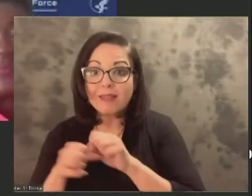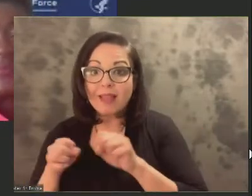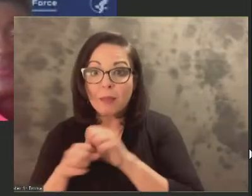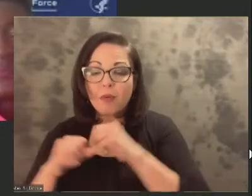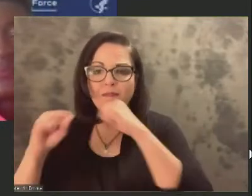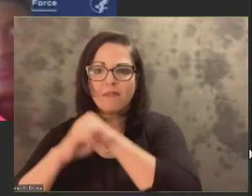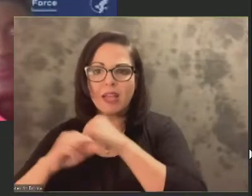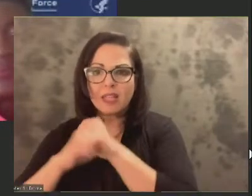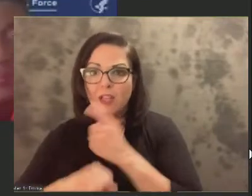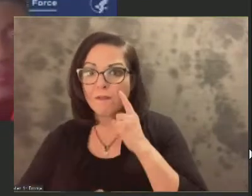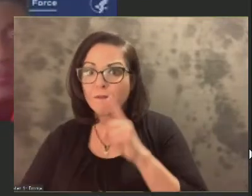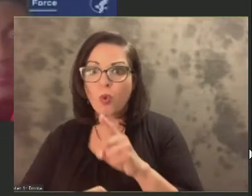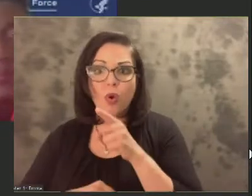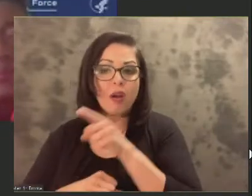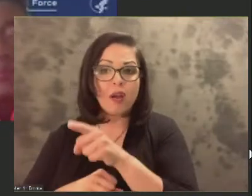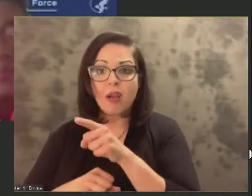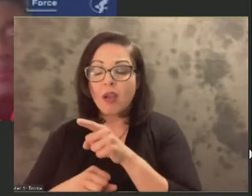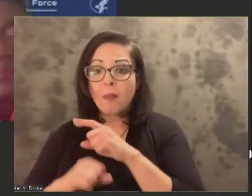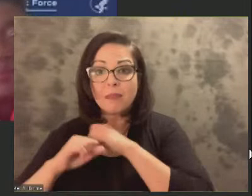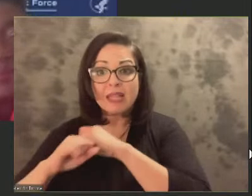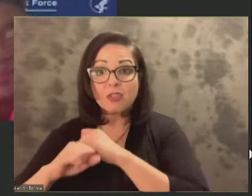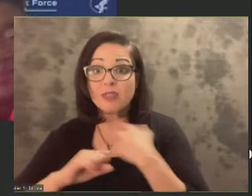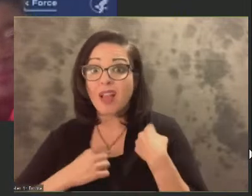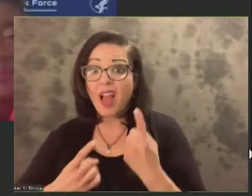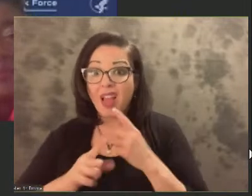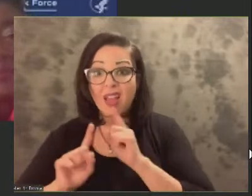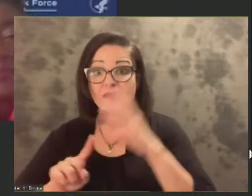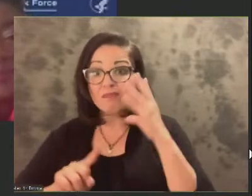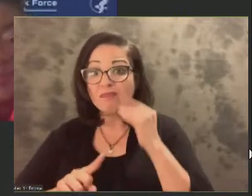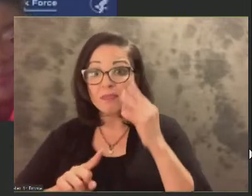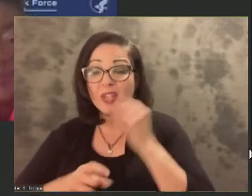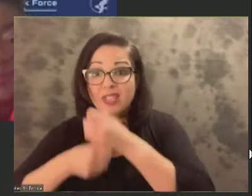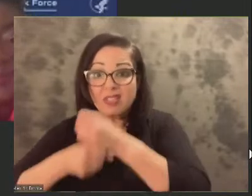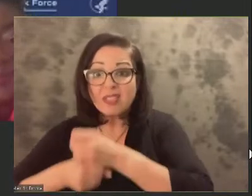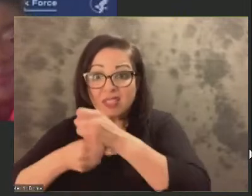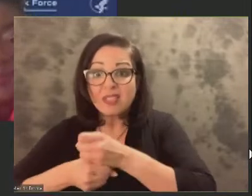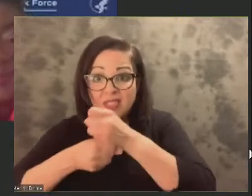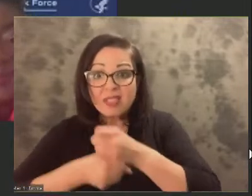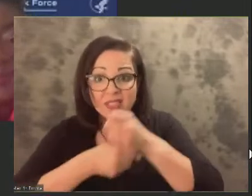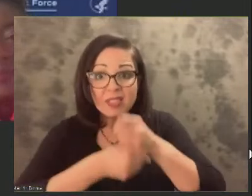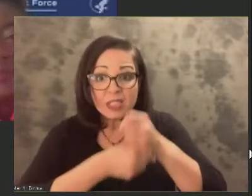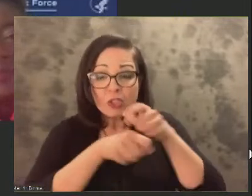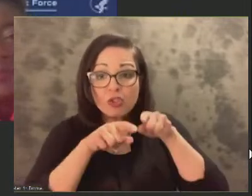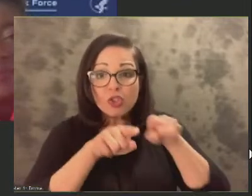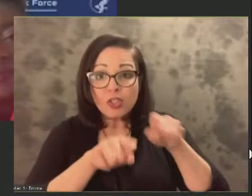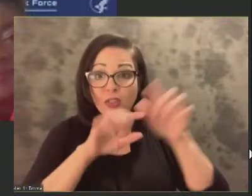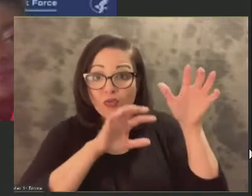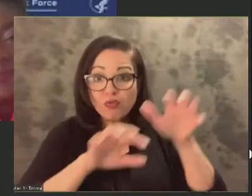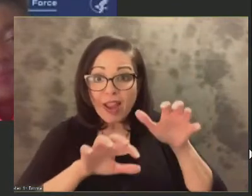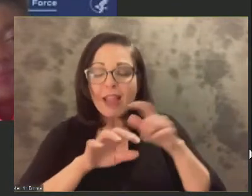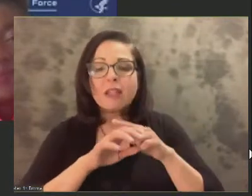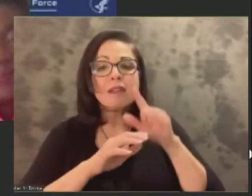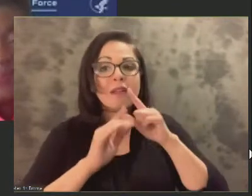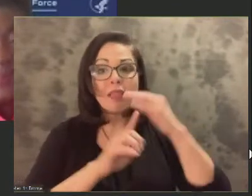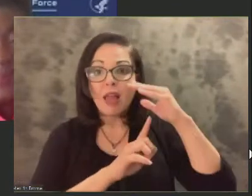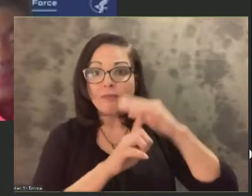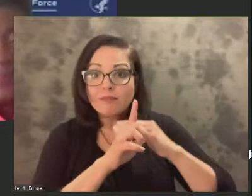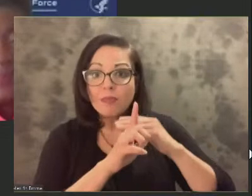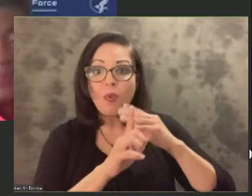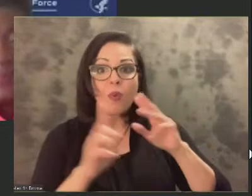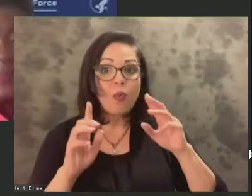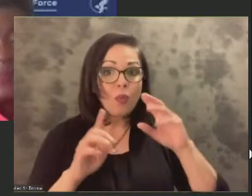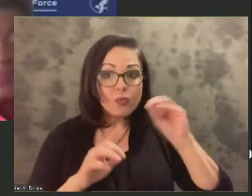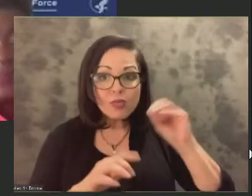in pickets in the rain. I've been in pickets in 10 below weather, outside of hospitals, outside of